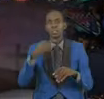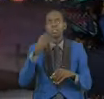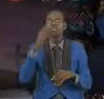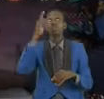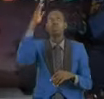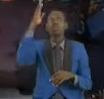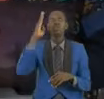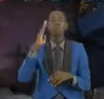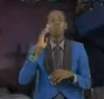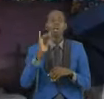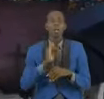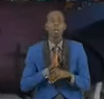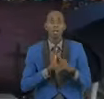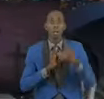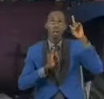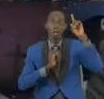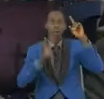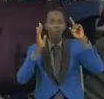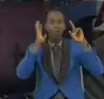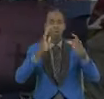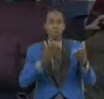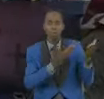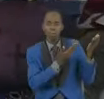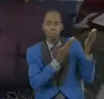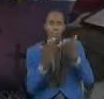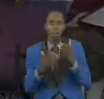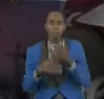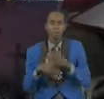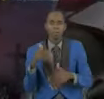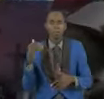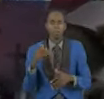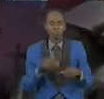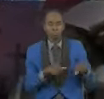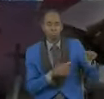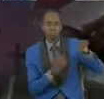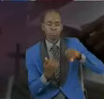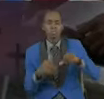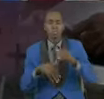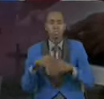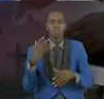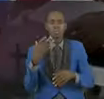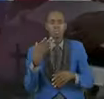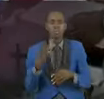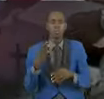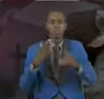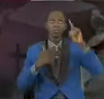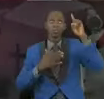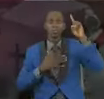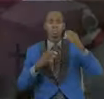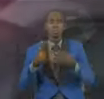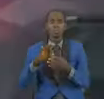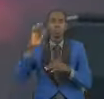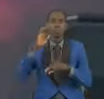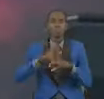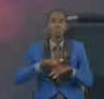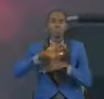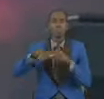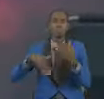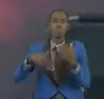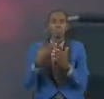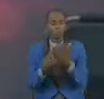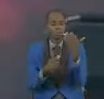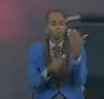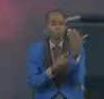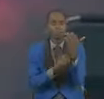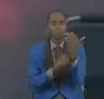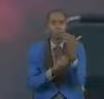pour out of my Spirit upon all flesh, and your sons and